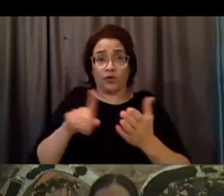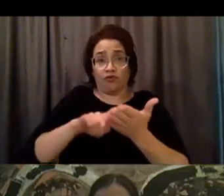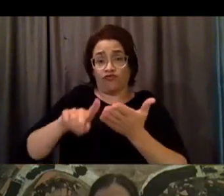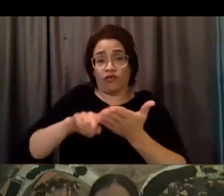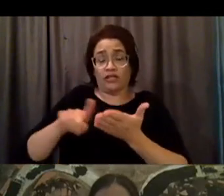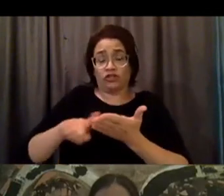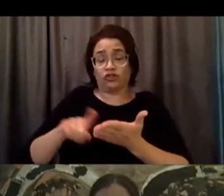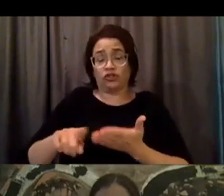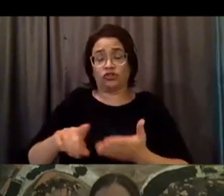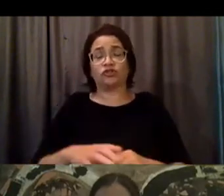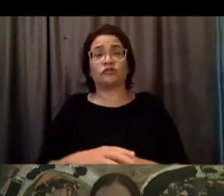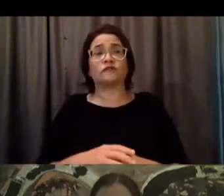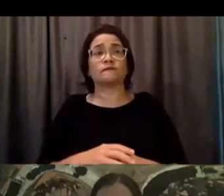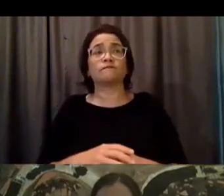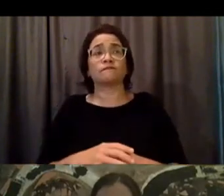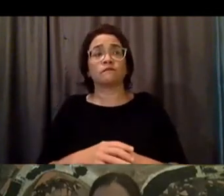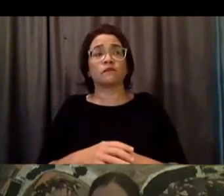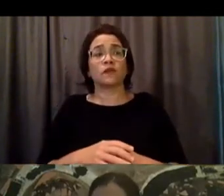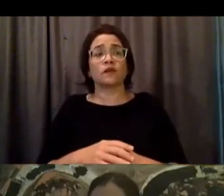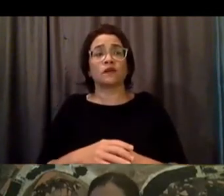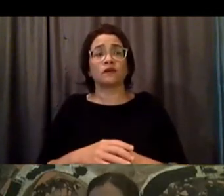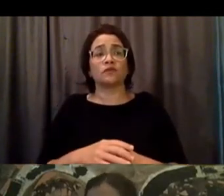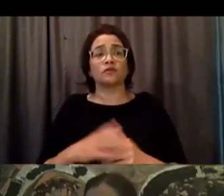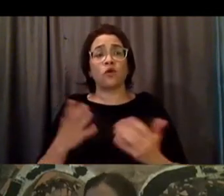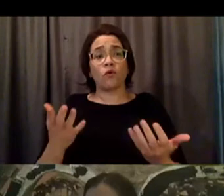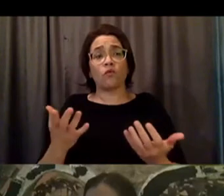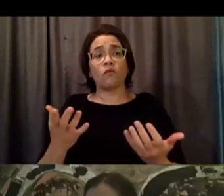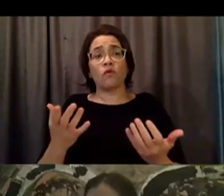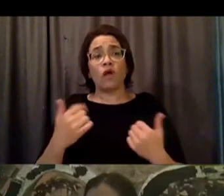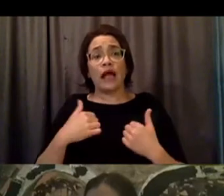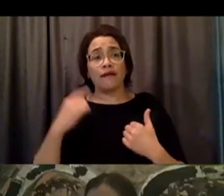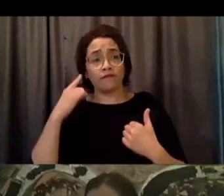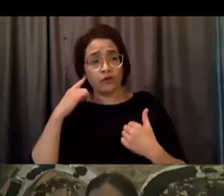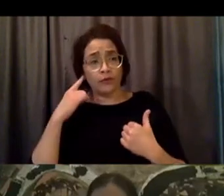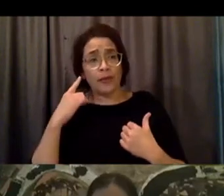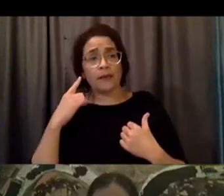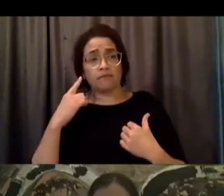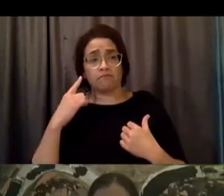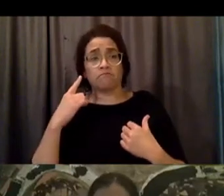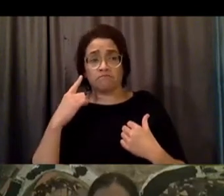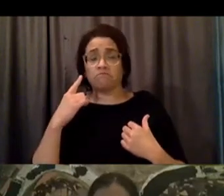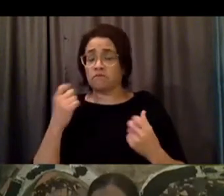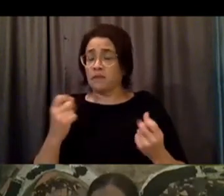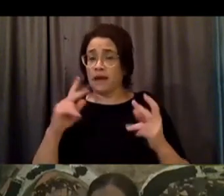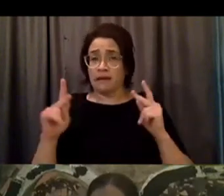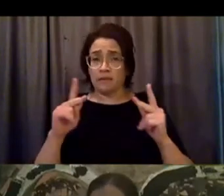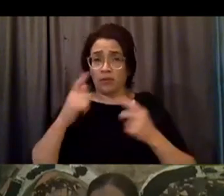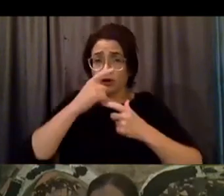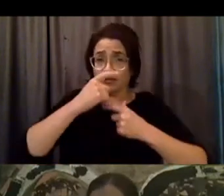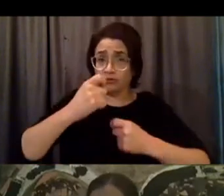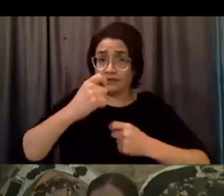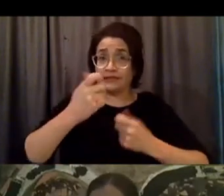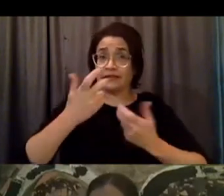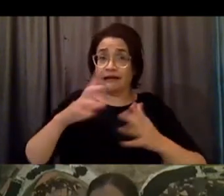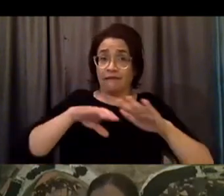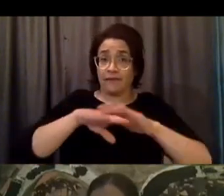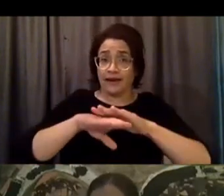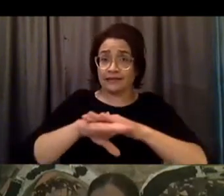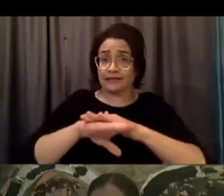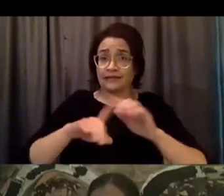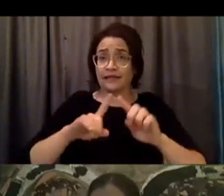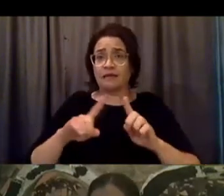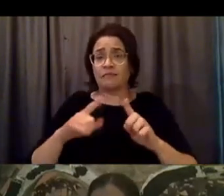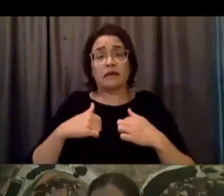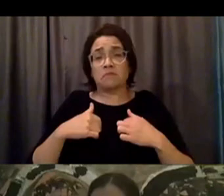I've heard, uh, there was a great interest and people started accessing it already, but I'm not sure if it's been used